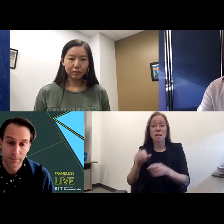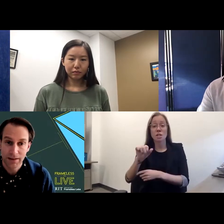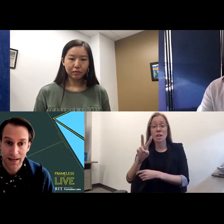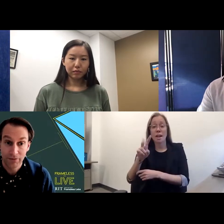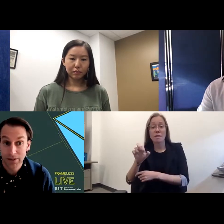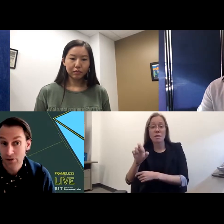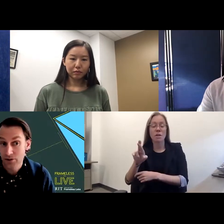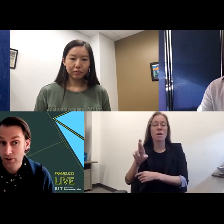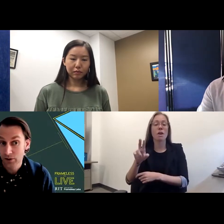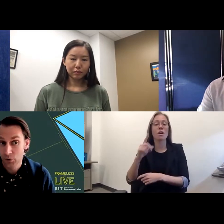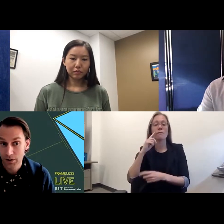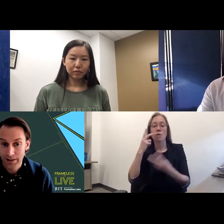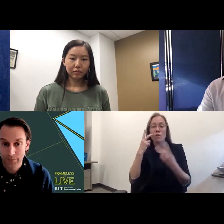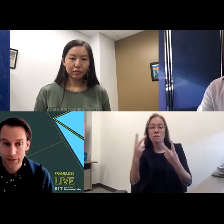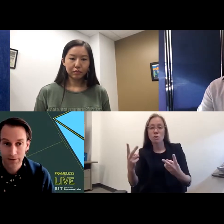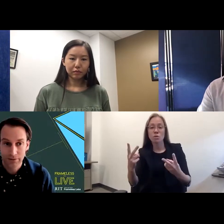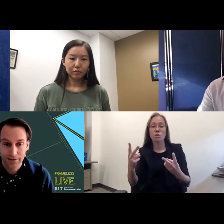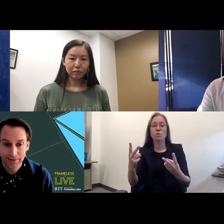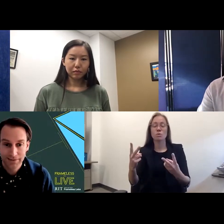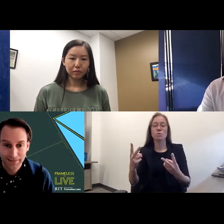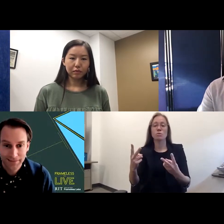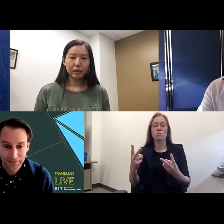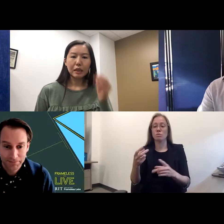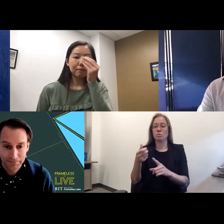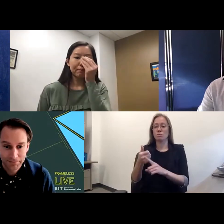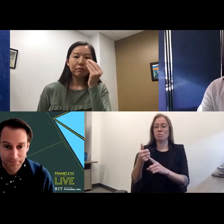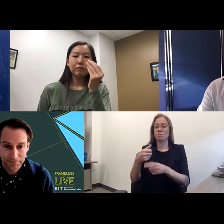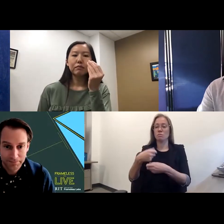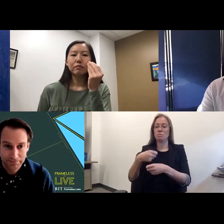interpreters to make the avatars look more like themselves?